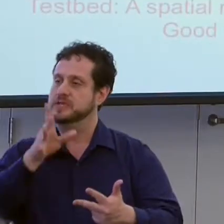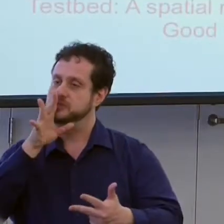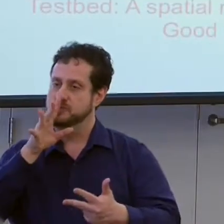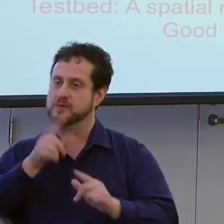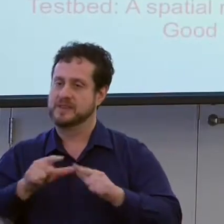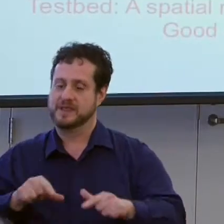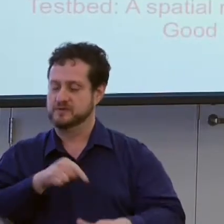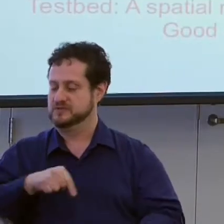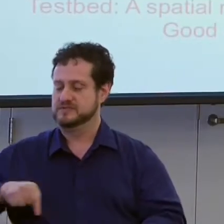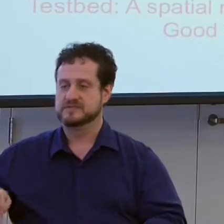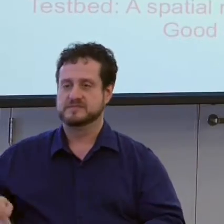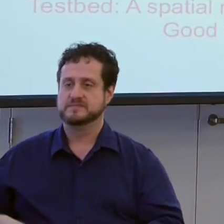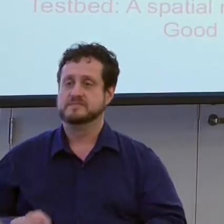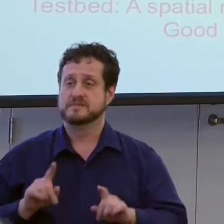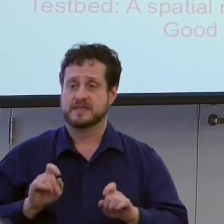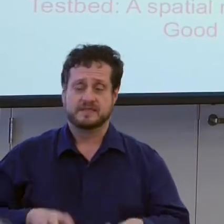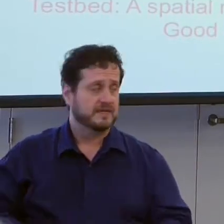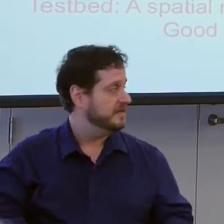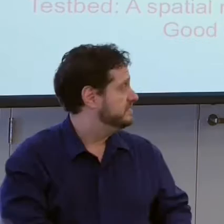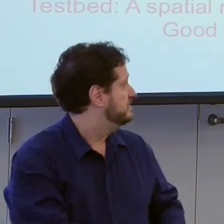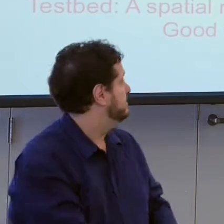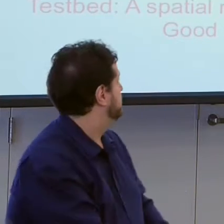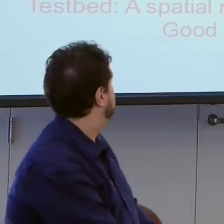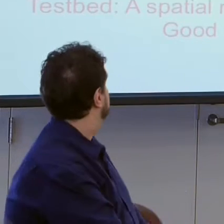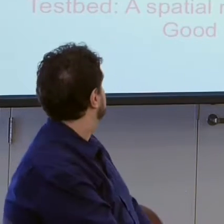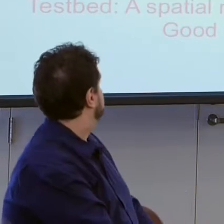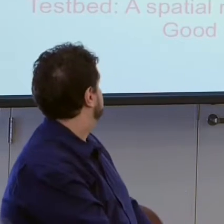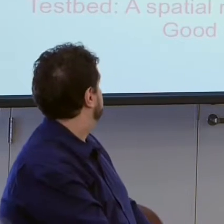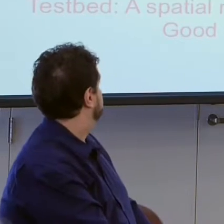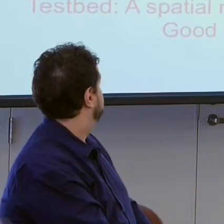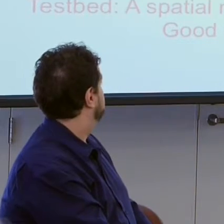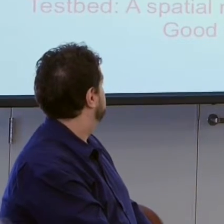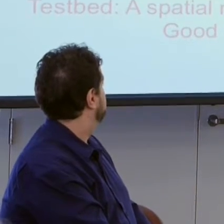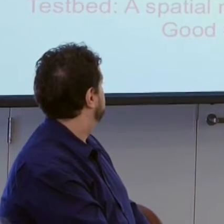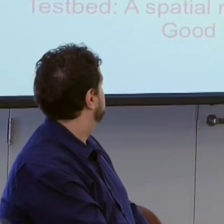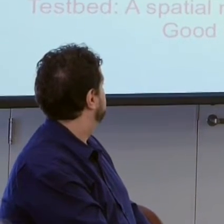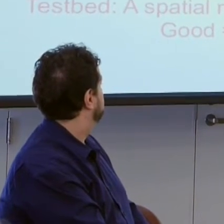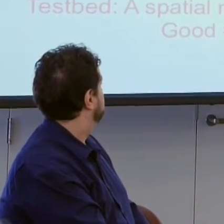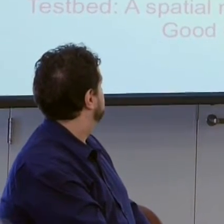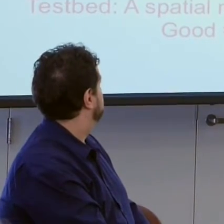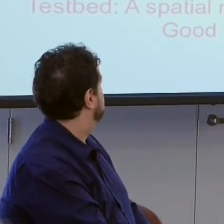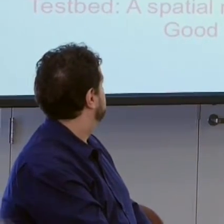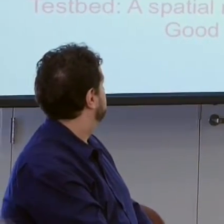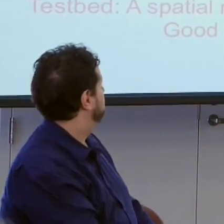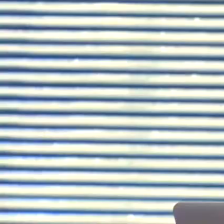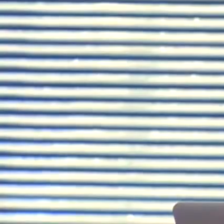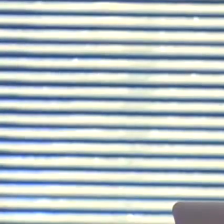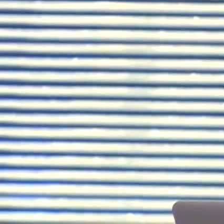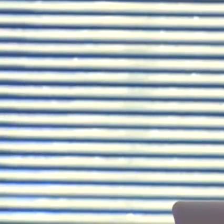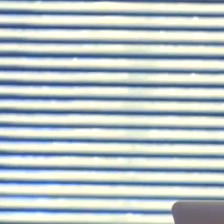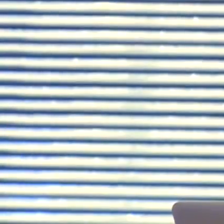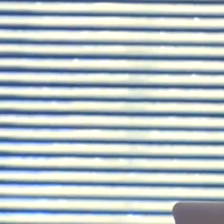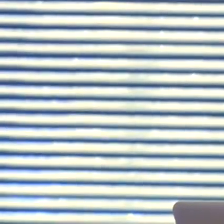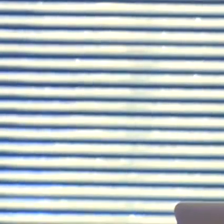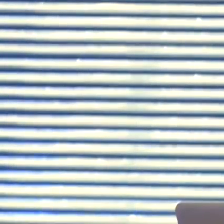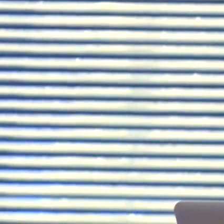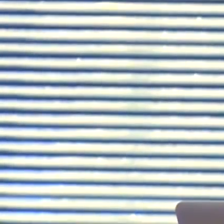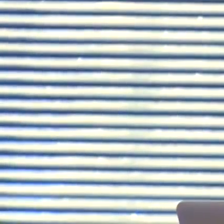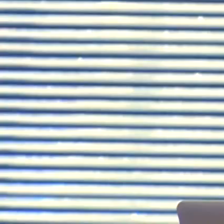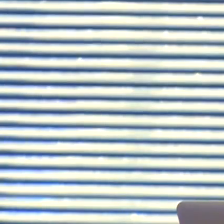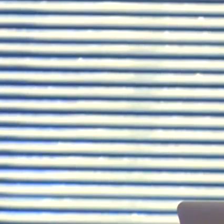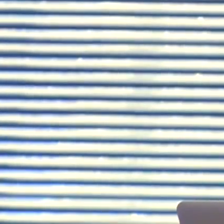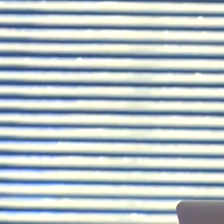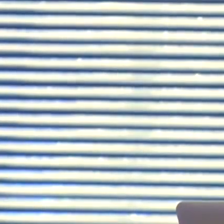the test bed that we'll use is this mental metaphor that good is up and bad is down. It's found in linguistic